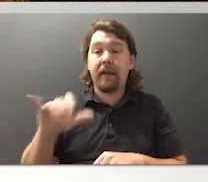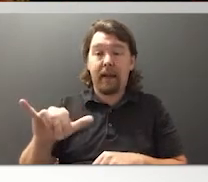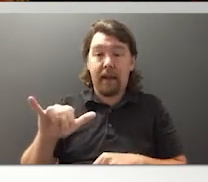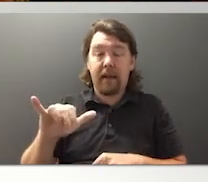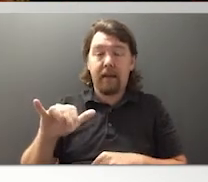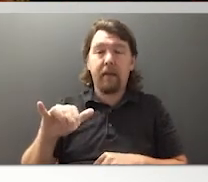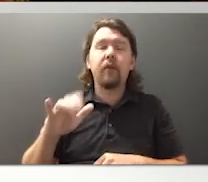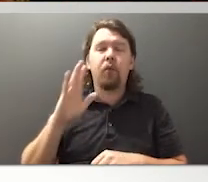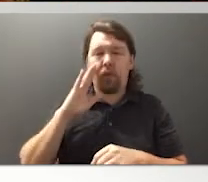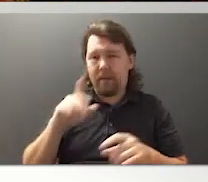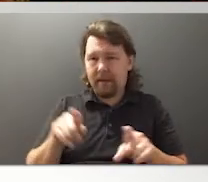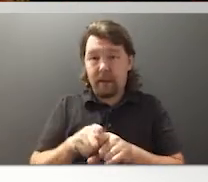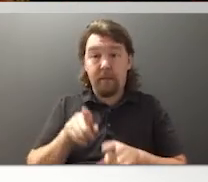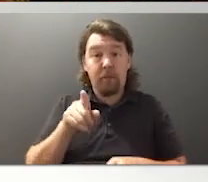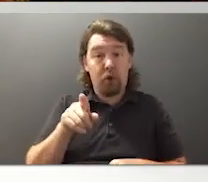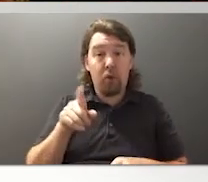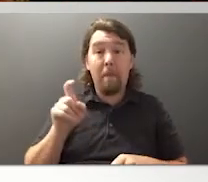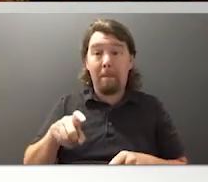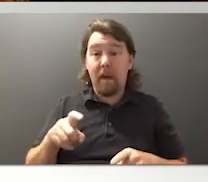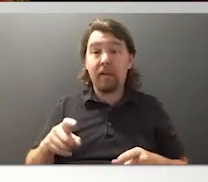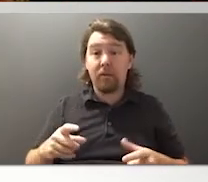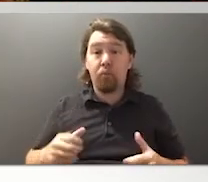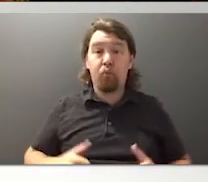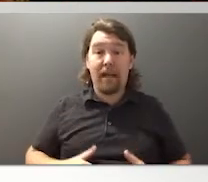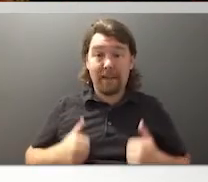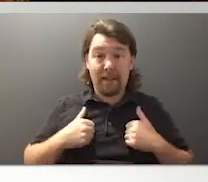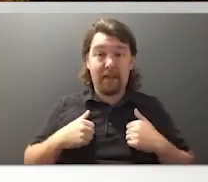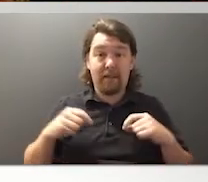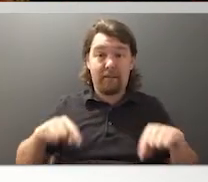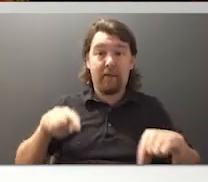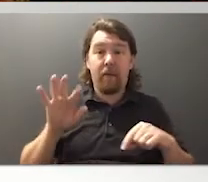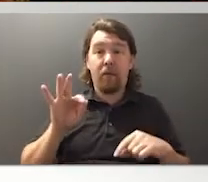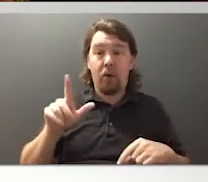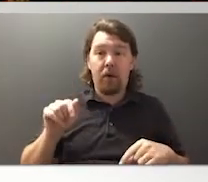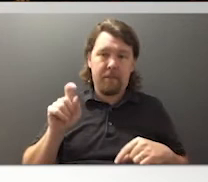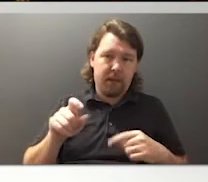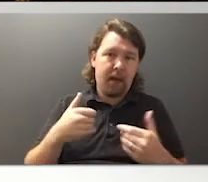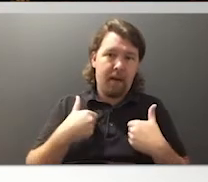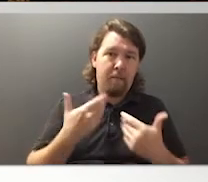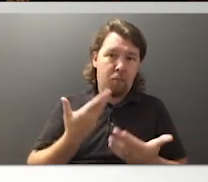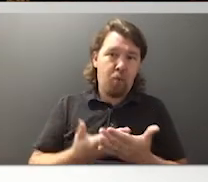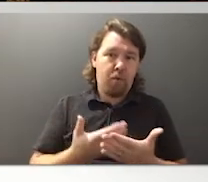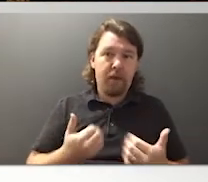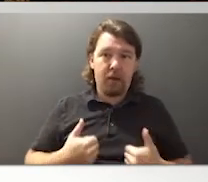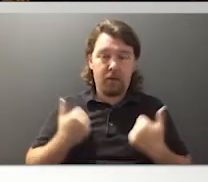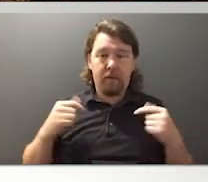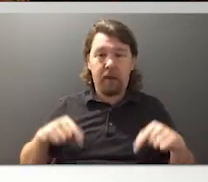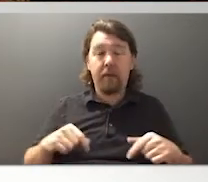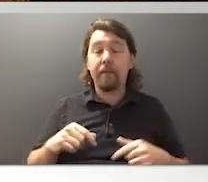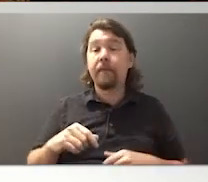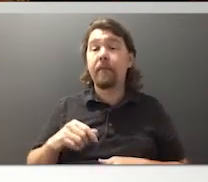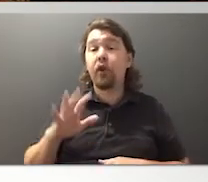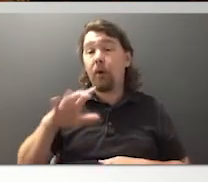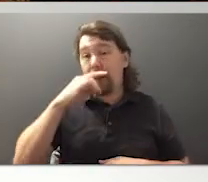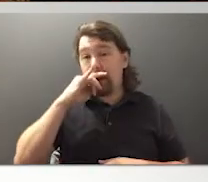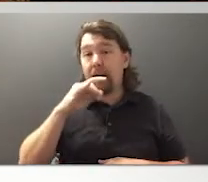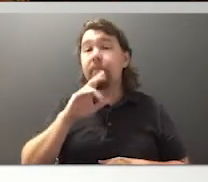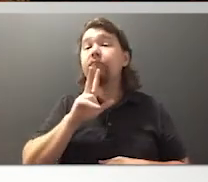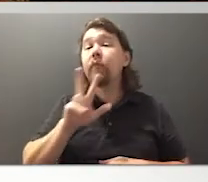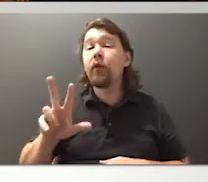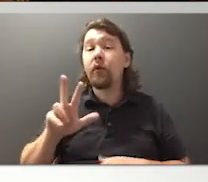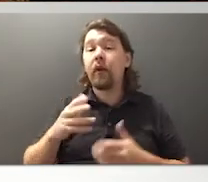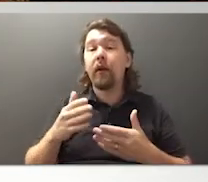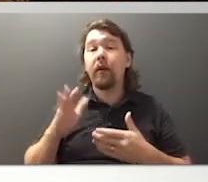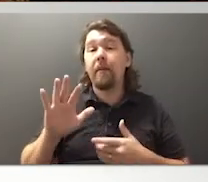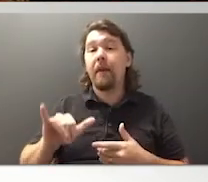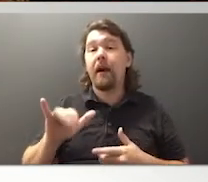need to be a resident of the state of Florida, so you have to have proof of residency. If your child is 3 before the date of September